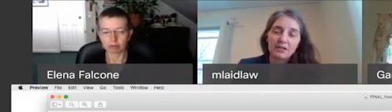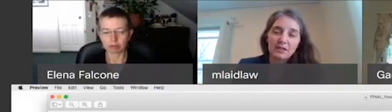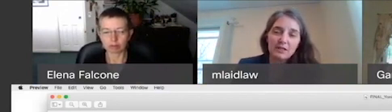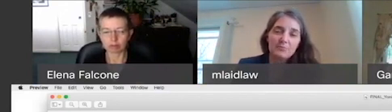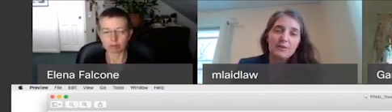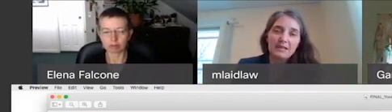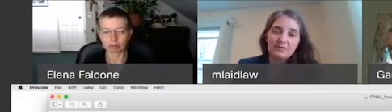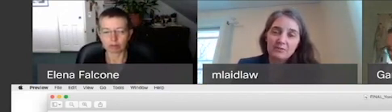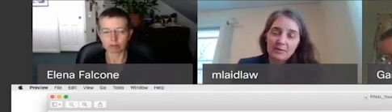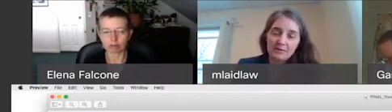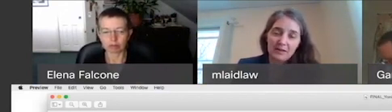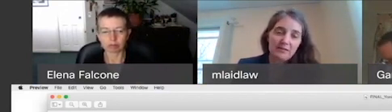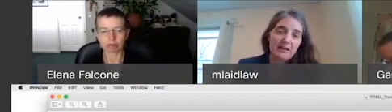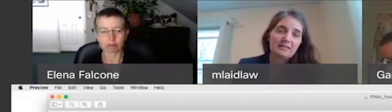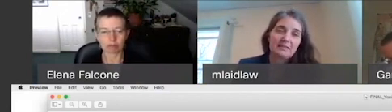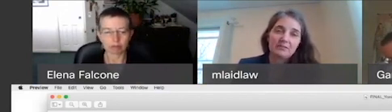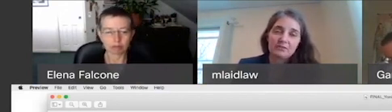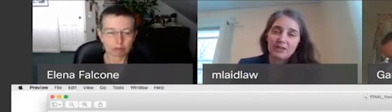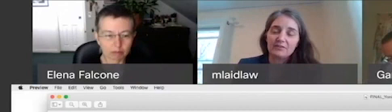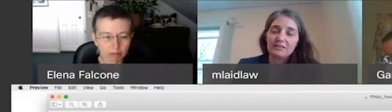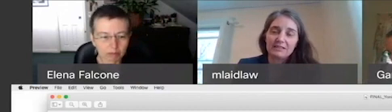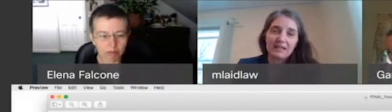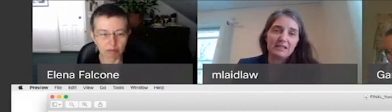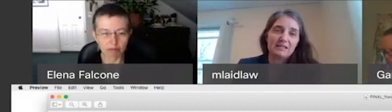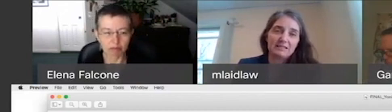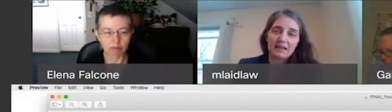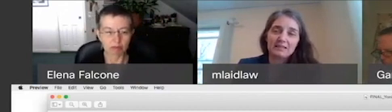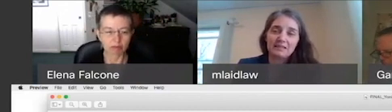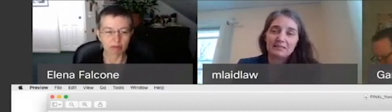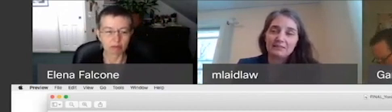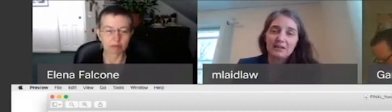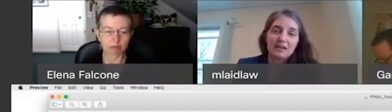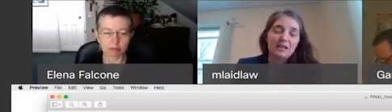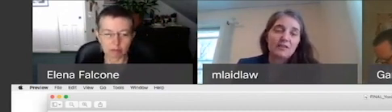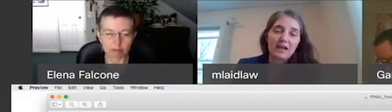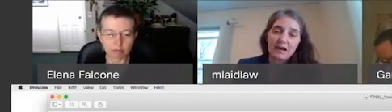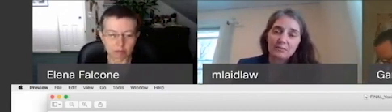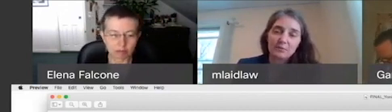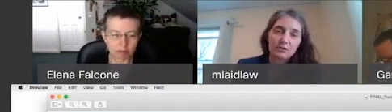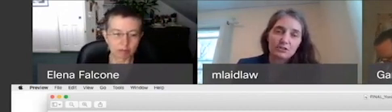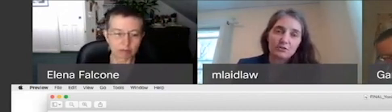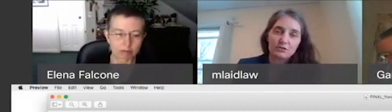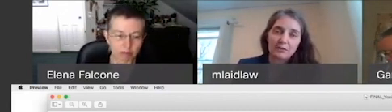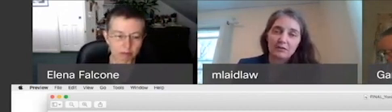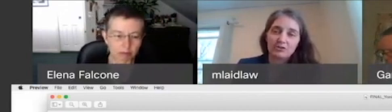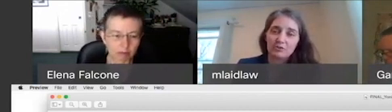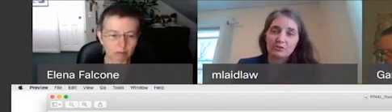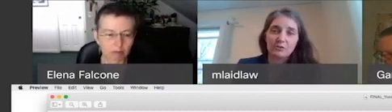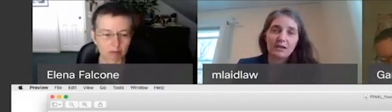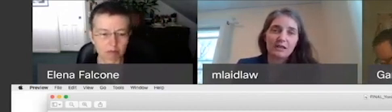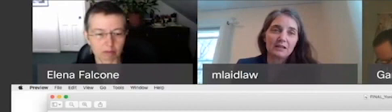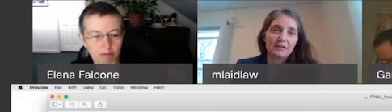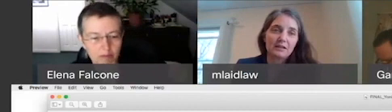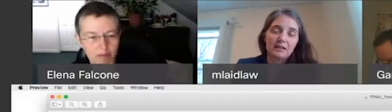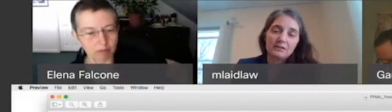But many of my clients in their 70s, 80s, 90s, if they haven't purchased long-term care insurance